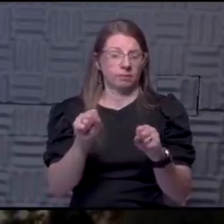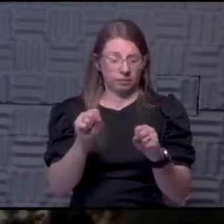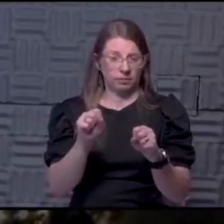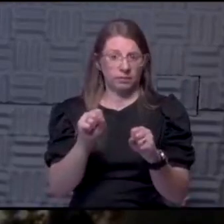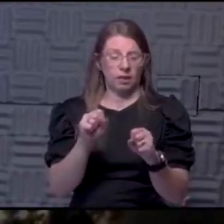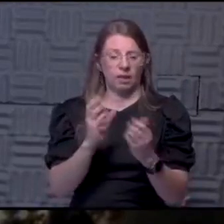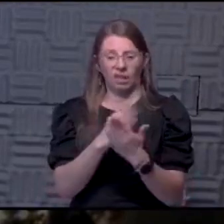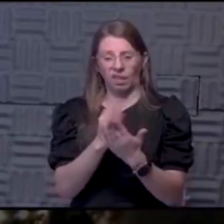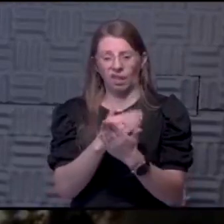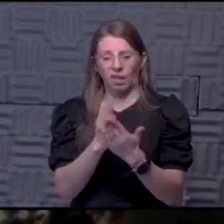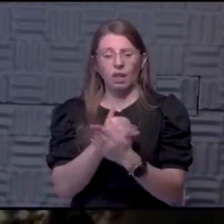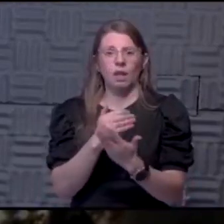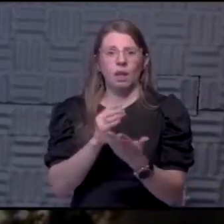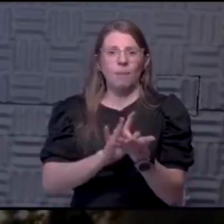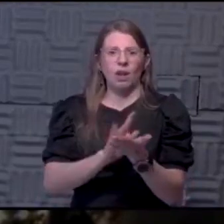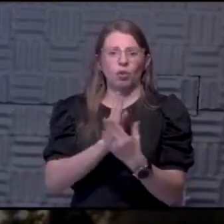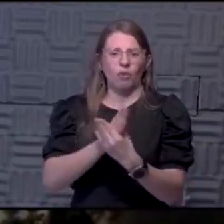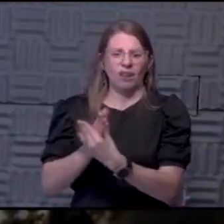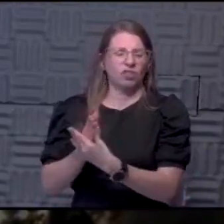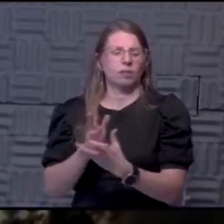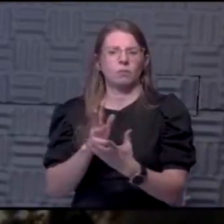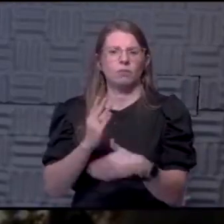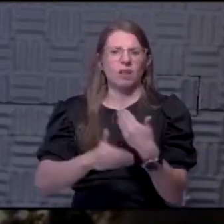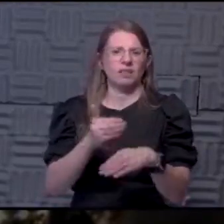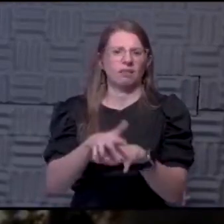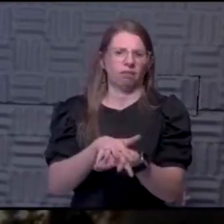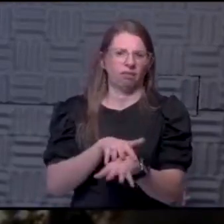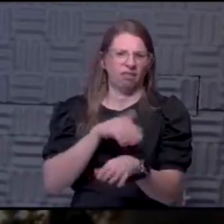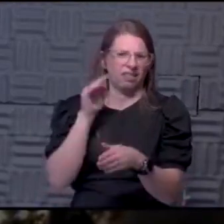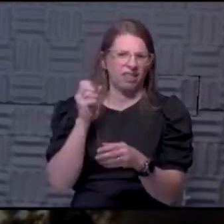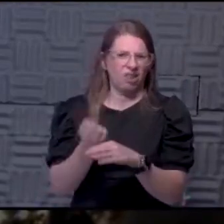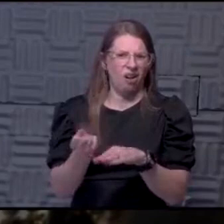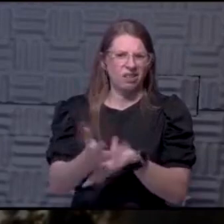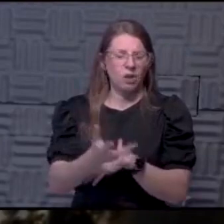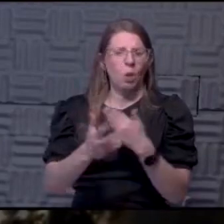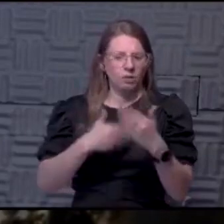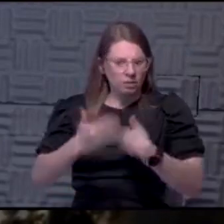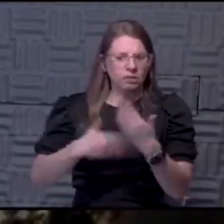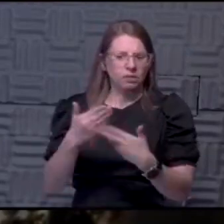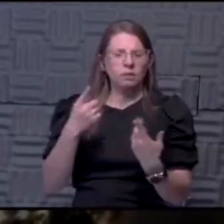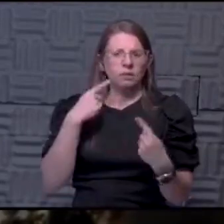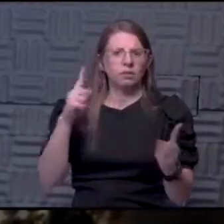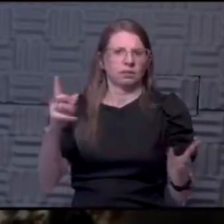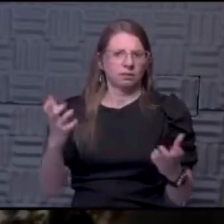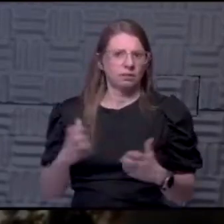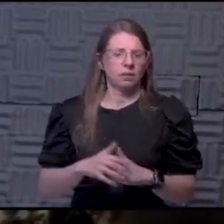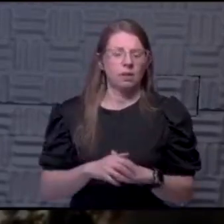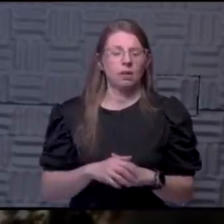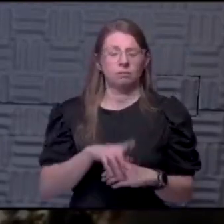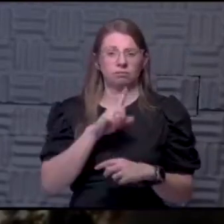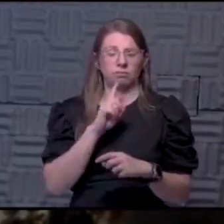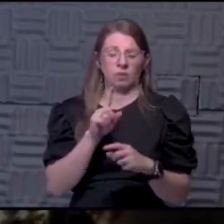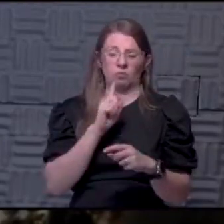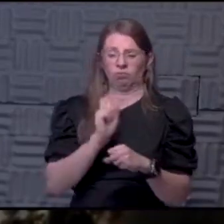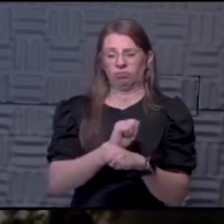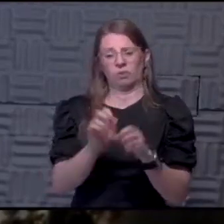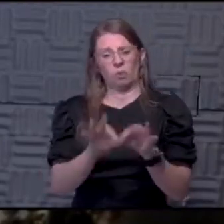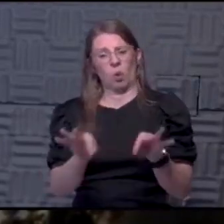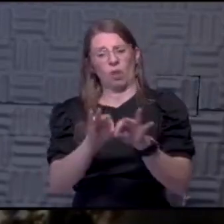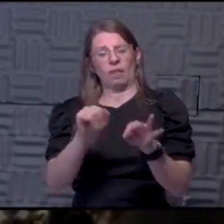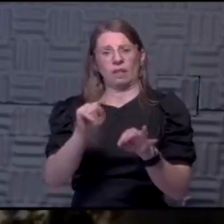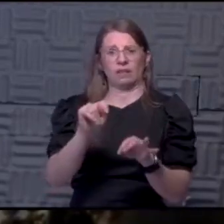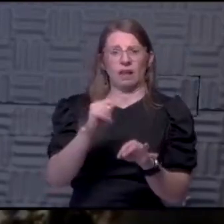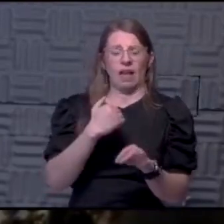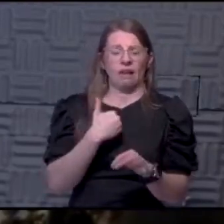medical records and all sorts of things that slow down the process. We want to keep that moving. So is it really worth it to have a really